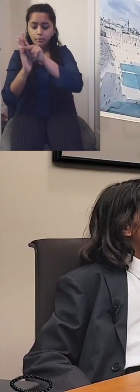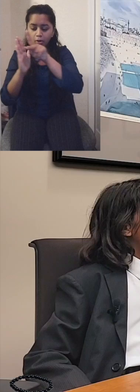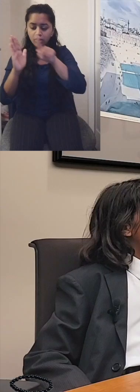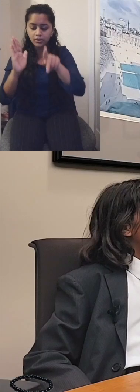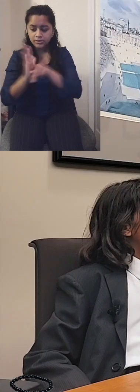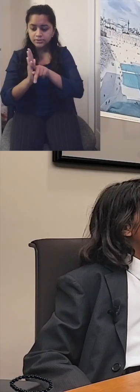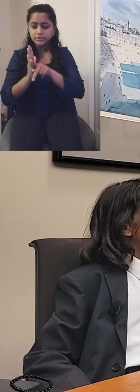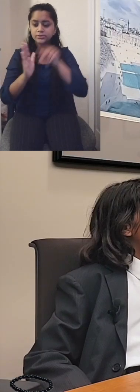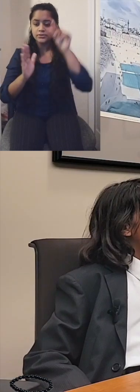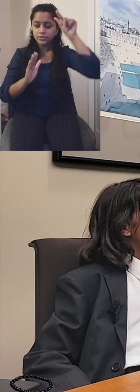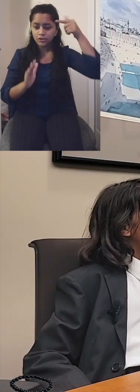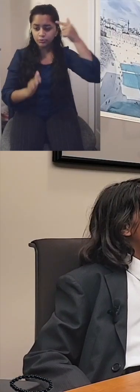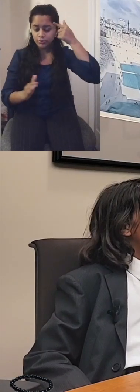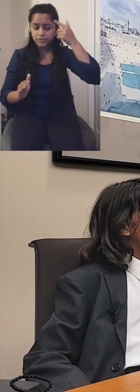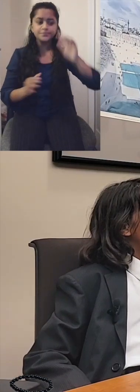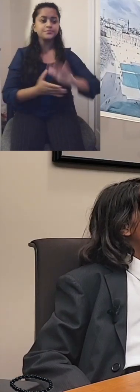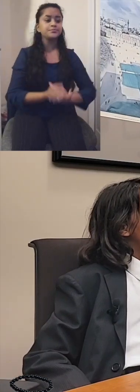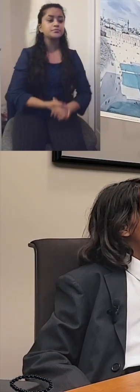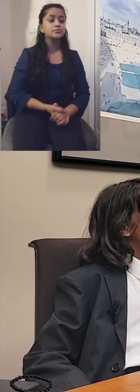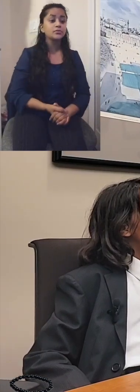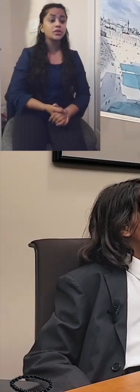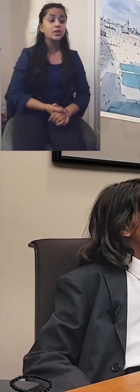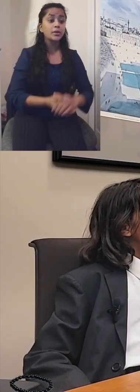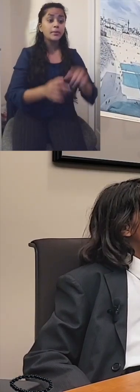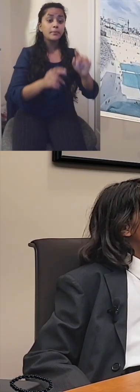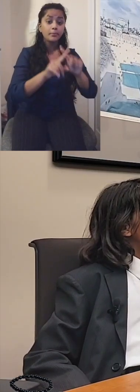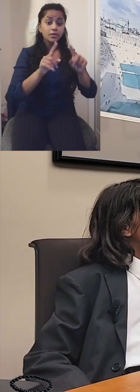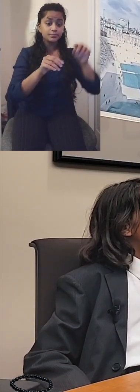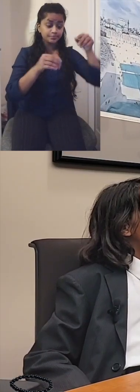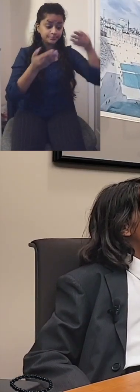the policies of the government. Whereas in a